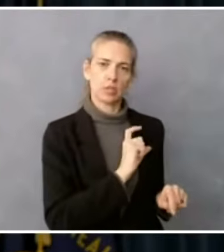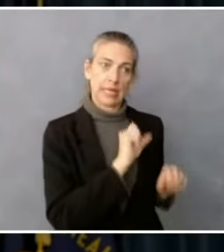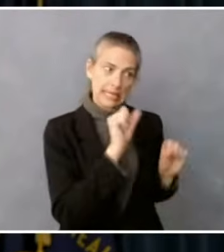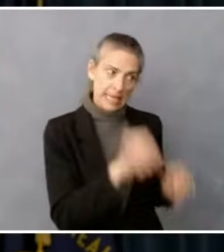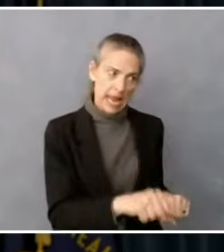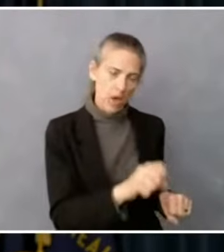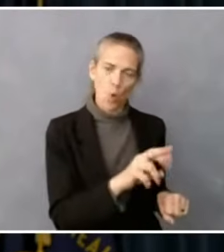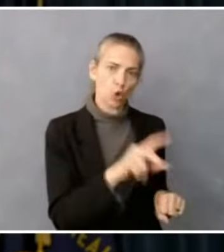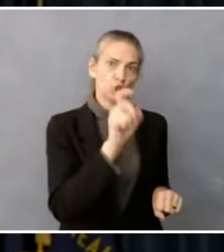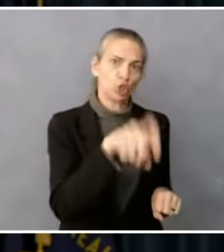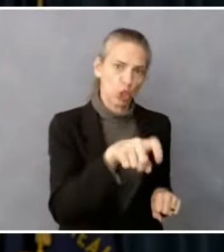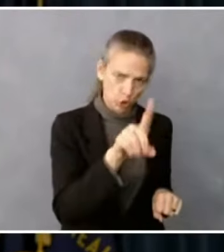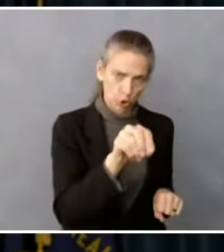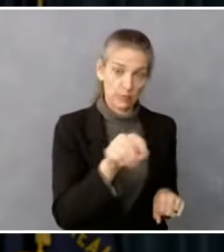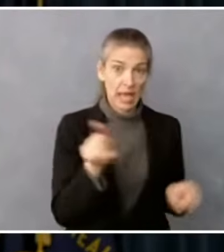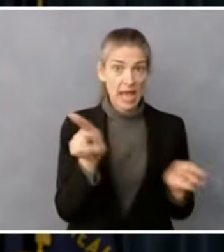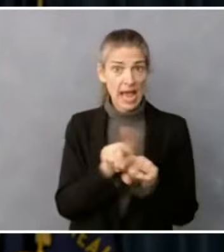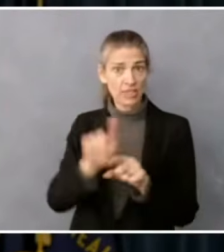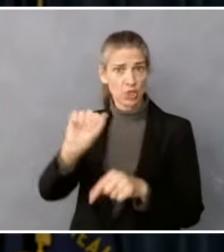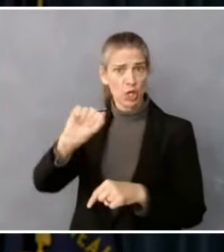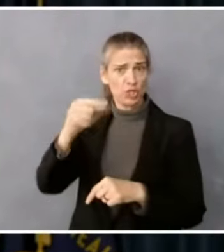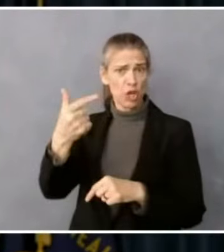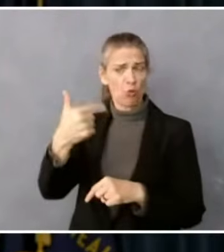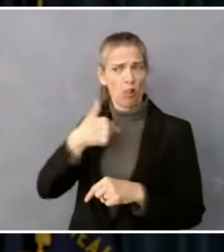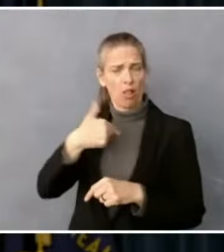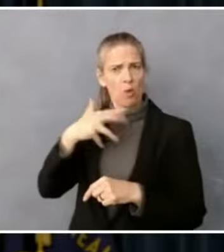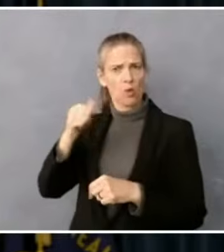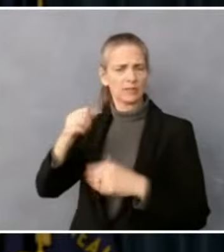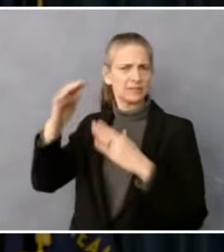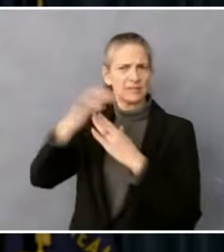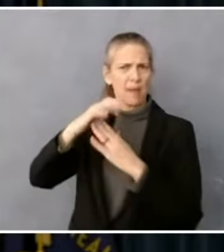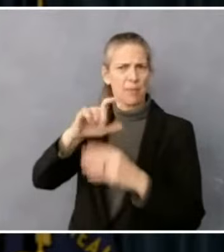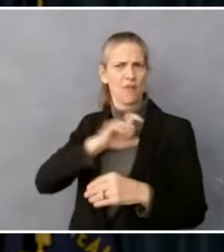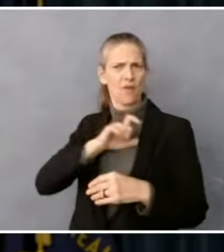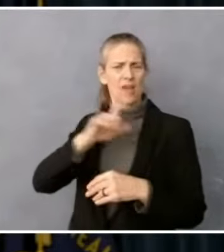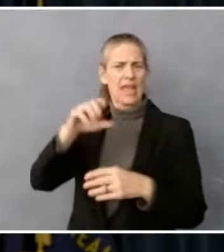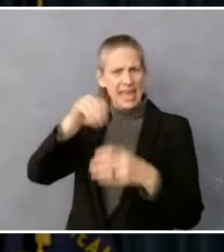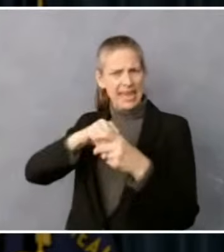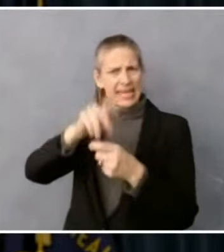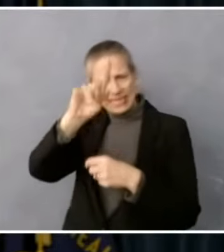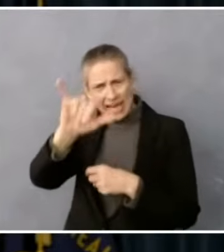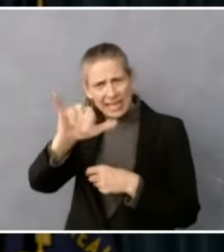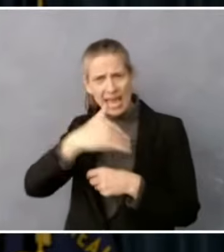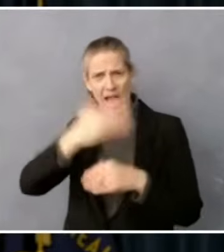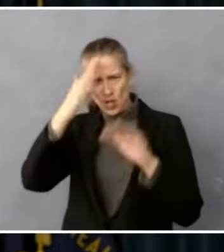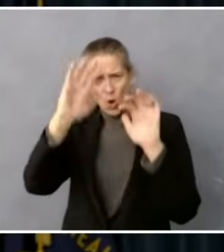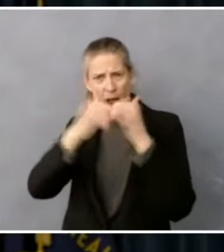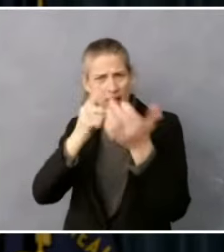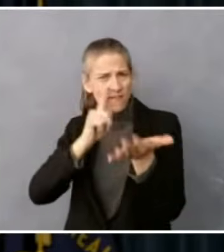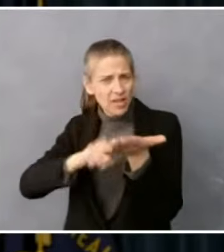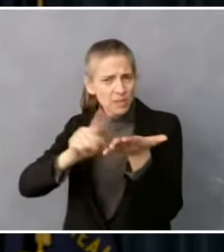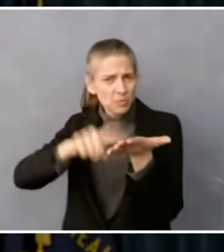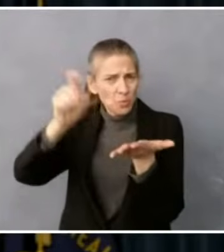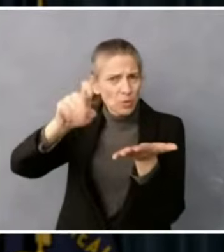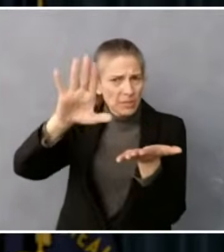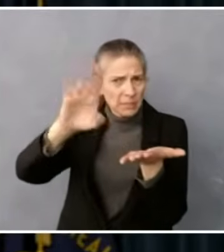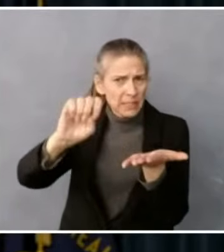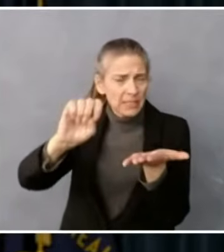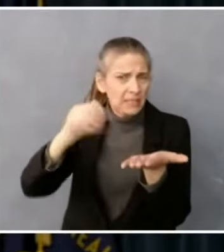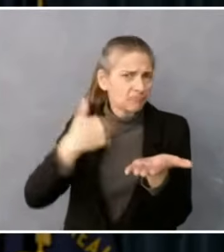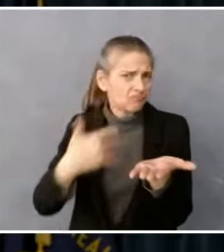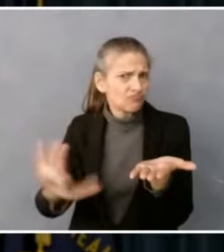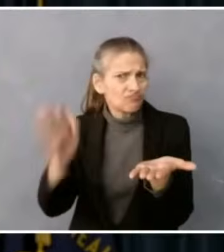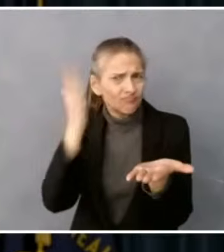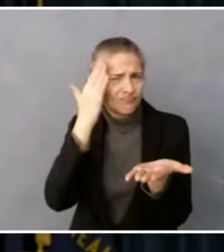As Attorney General, I was the top law enforcement official in Kentucky. I know how an investigation is supposed to be run. I know